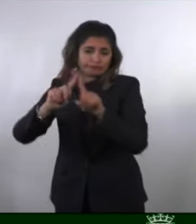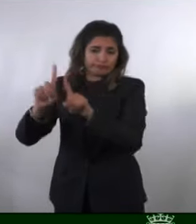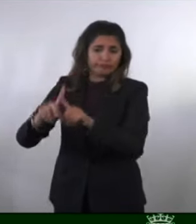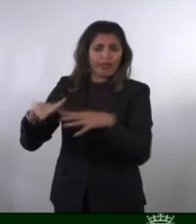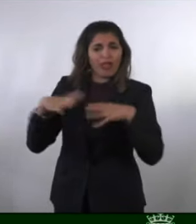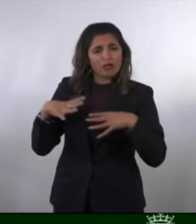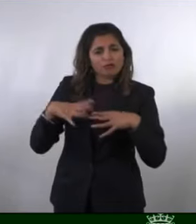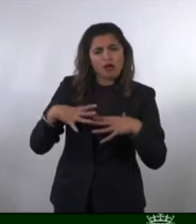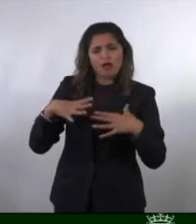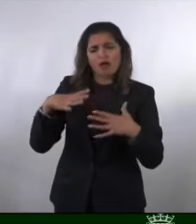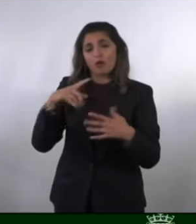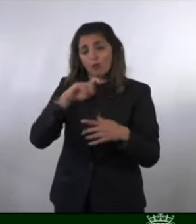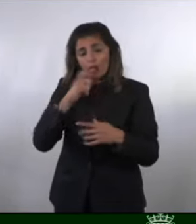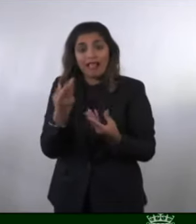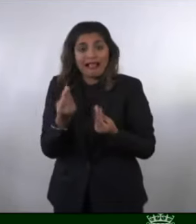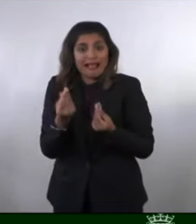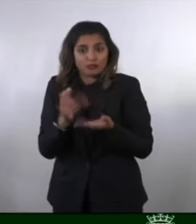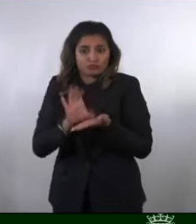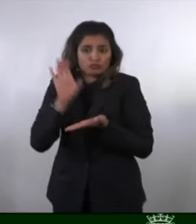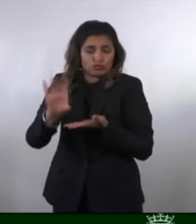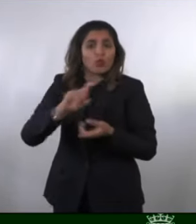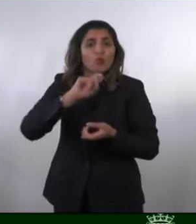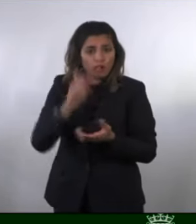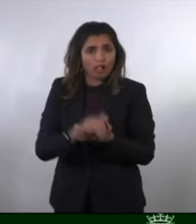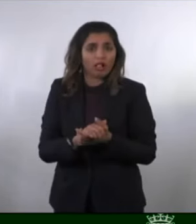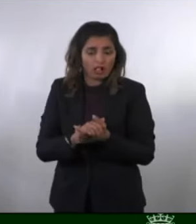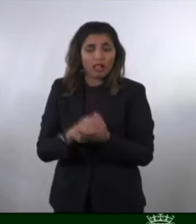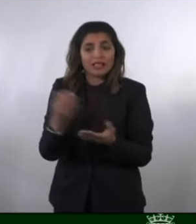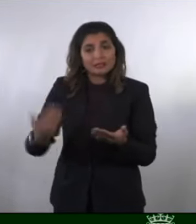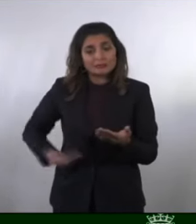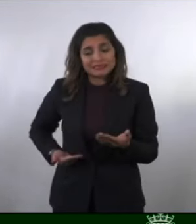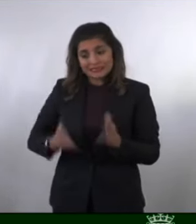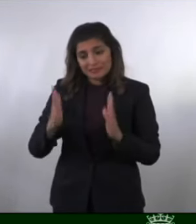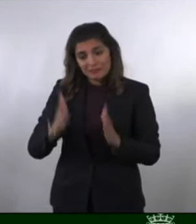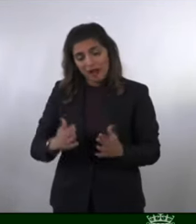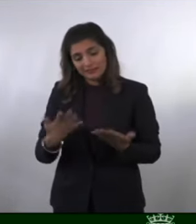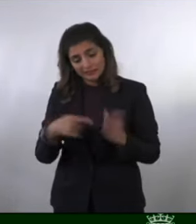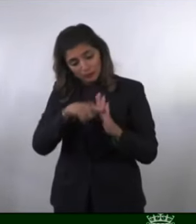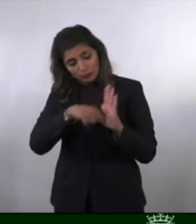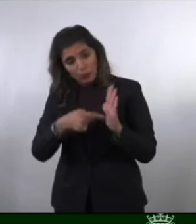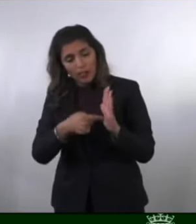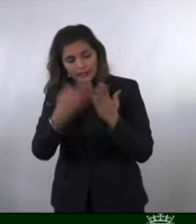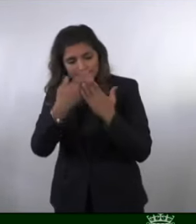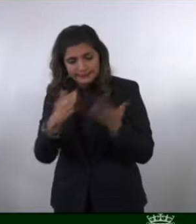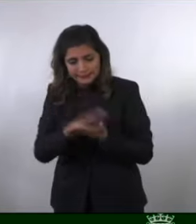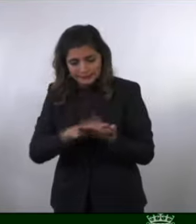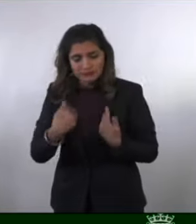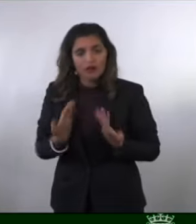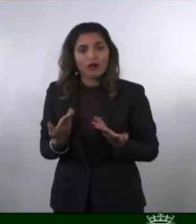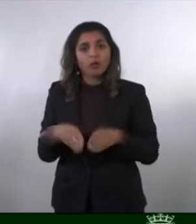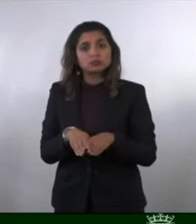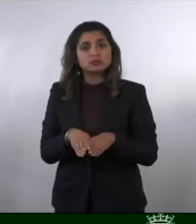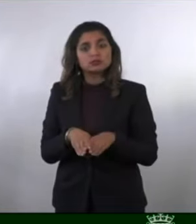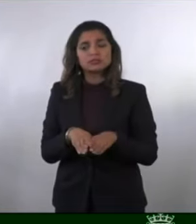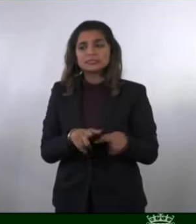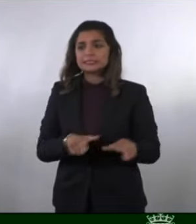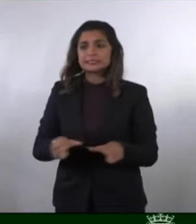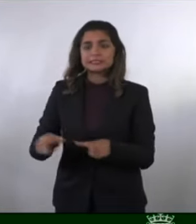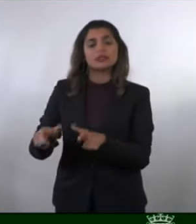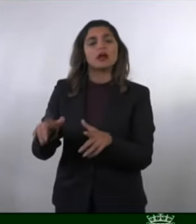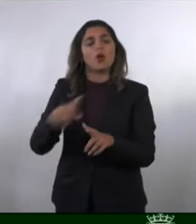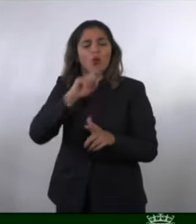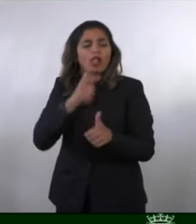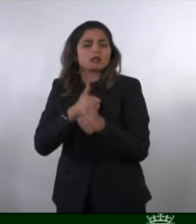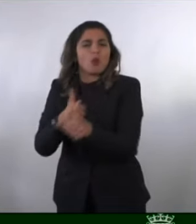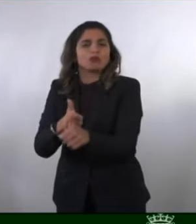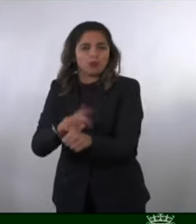cash grants for businesses that are closed under the new tiering system to try to support